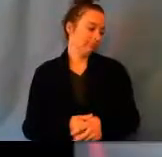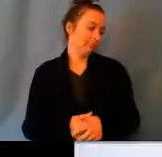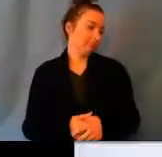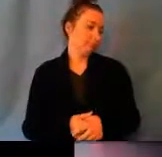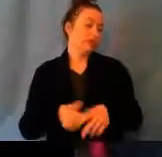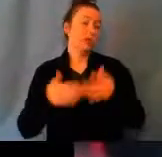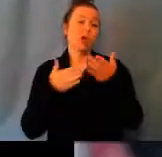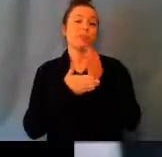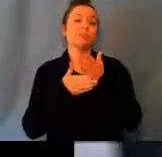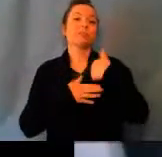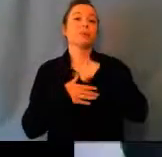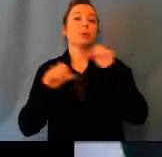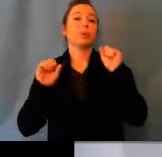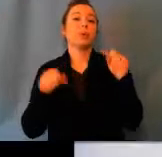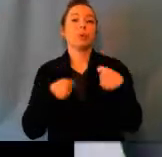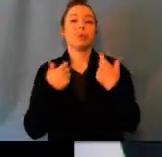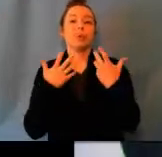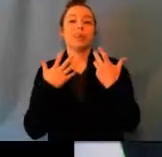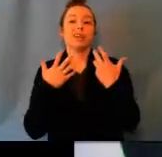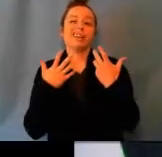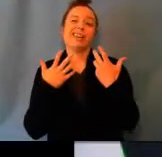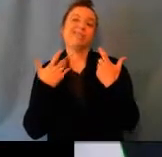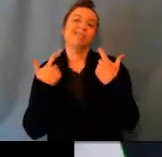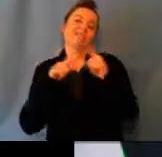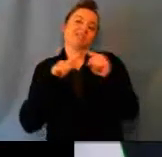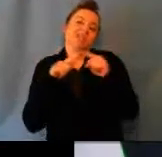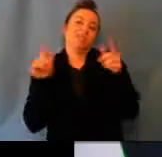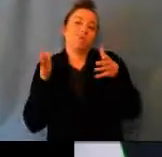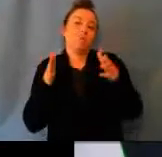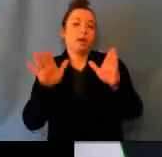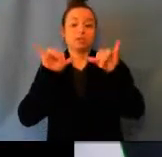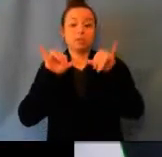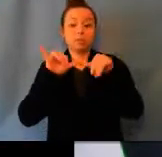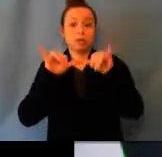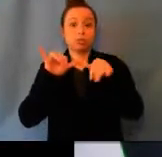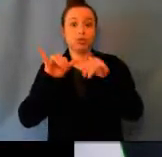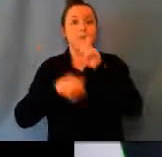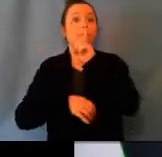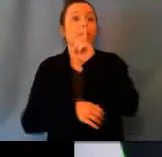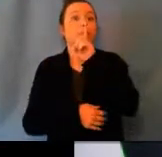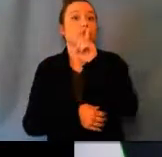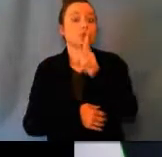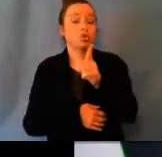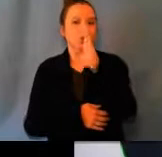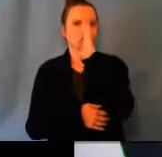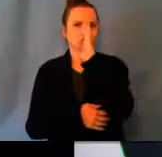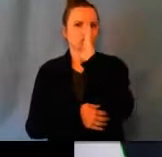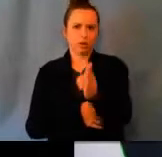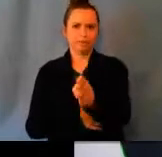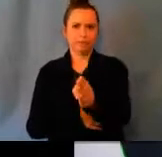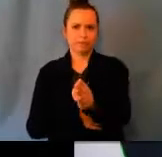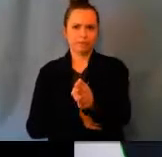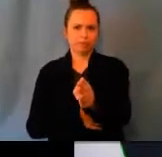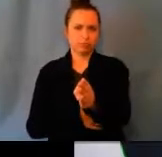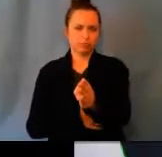right? We also talked about different ways we can measure. We have to make sure that things are straight. So we do them